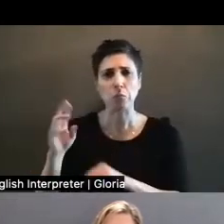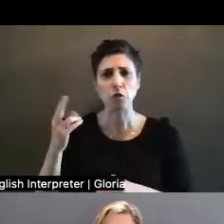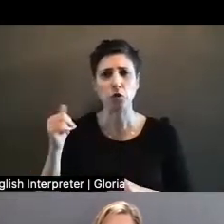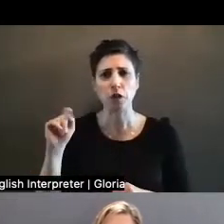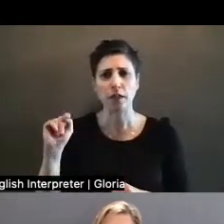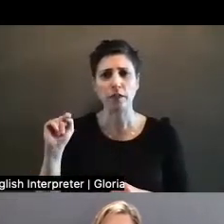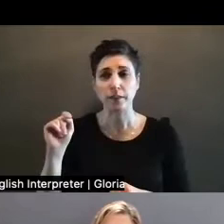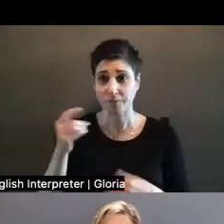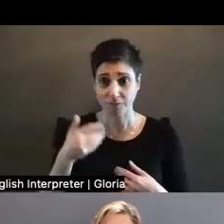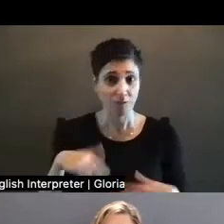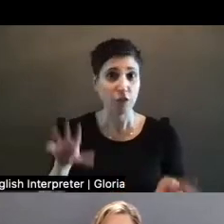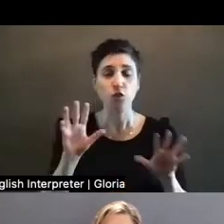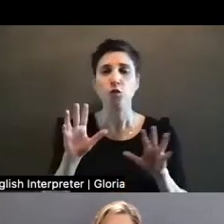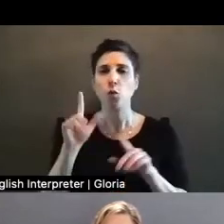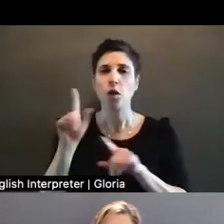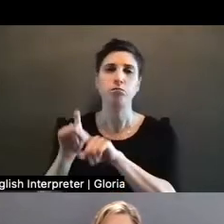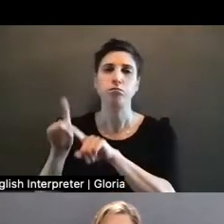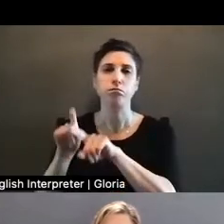this panel.